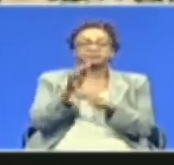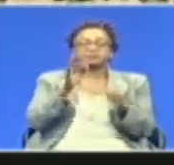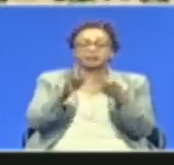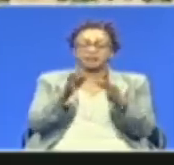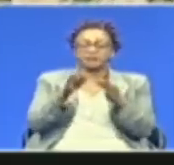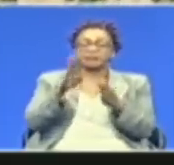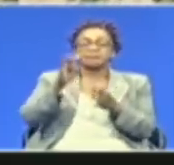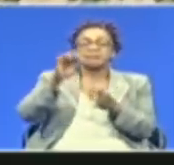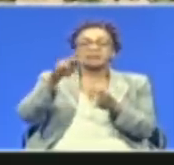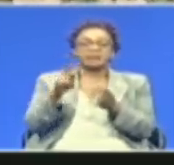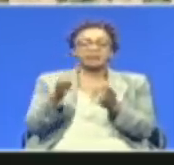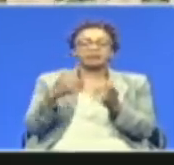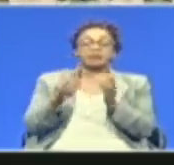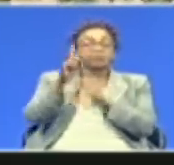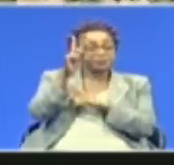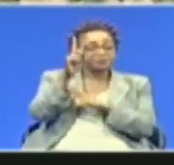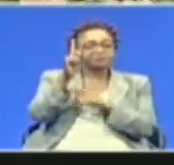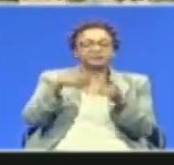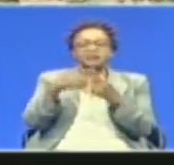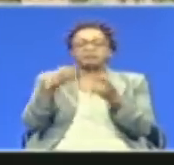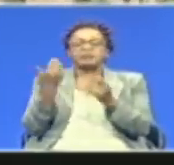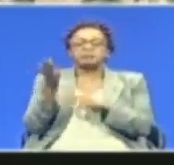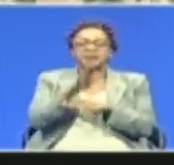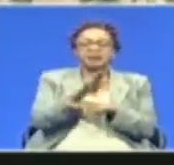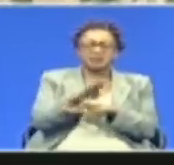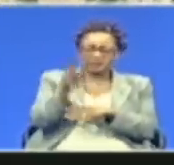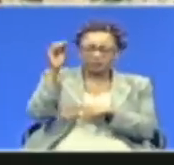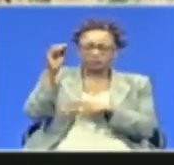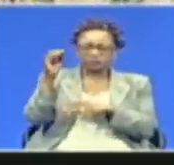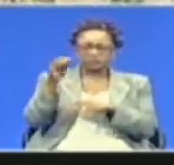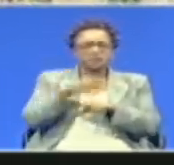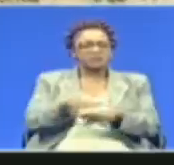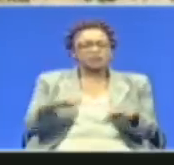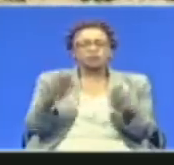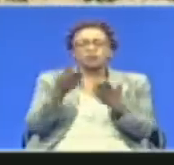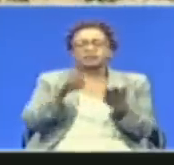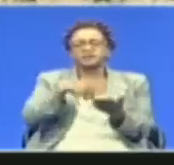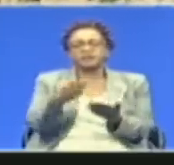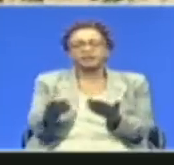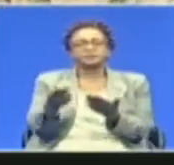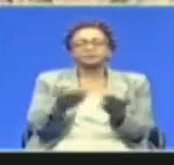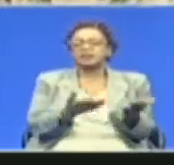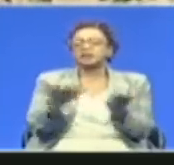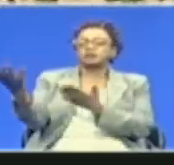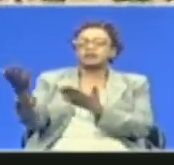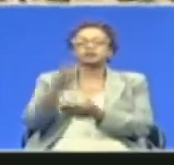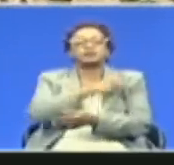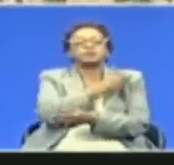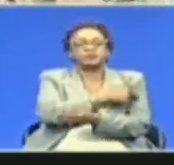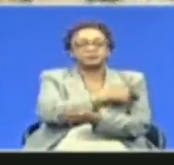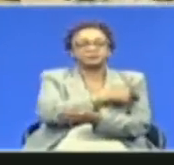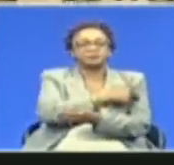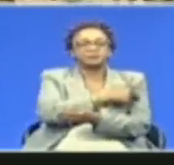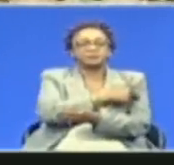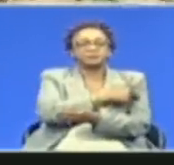baby, and she told me no. Then I rushed back. I found that she was still down where she had fallen, and I rushed her to hospital. Further, the suspect